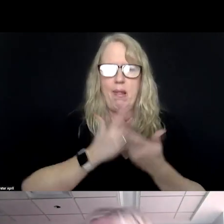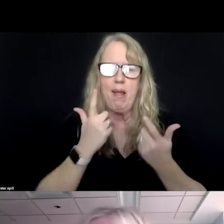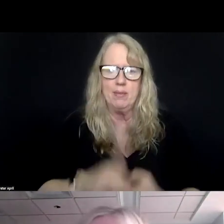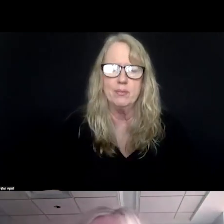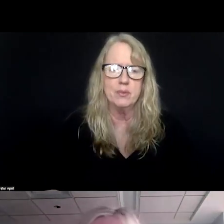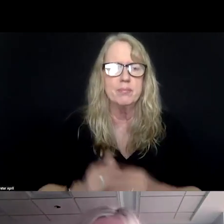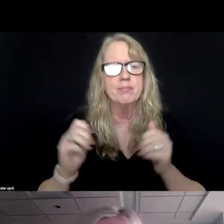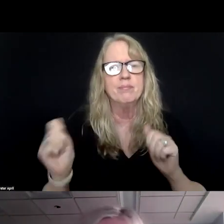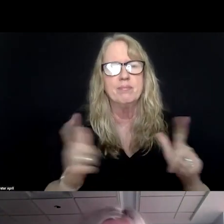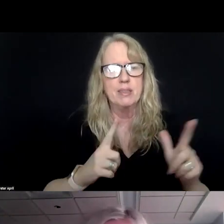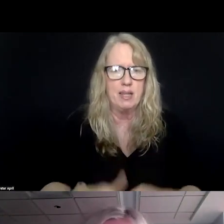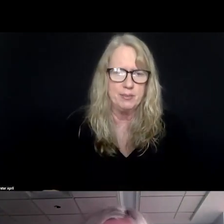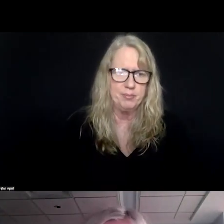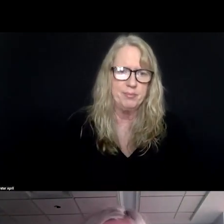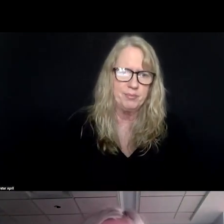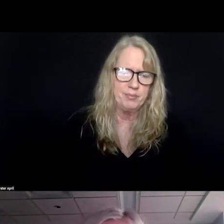can go to the next slide, please.